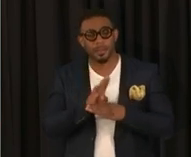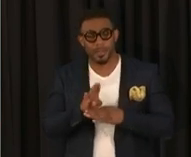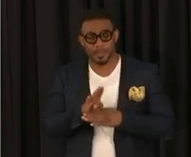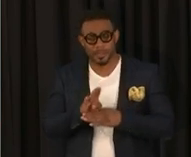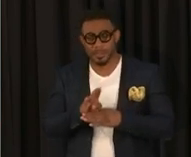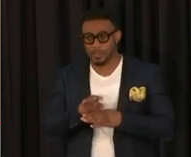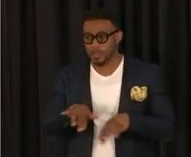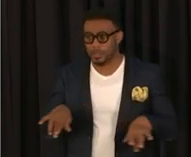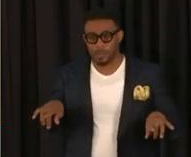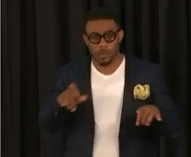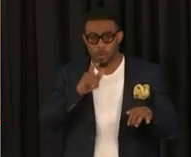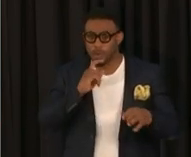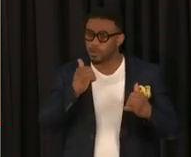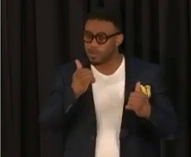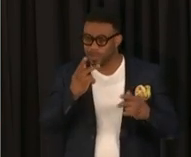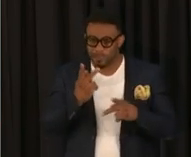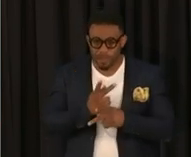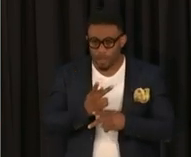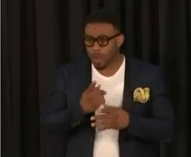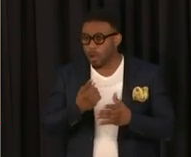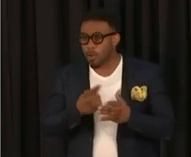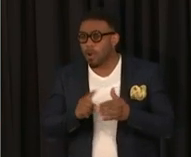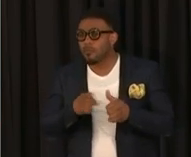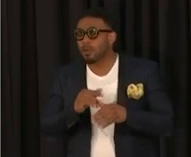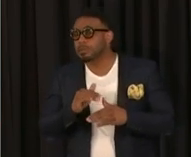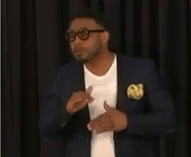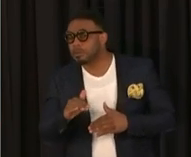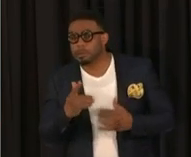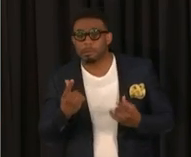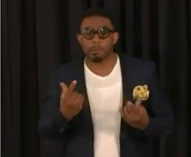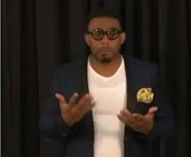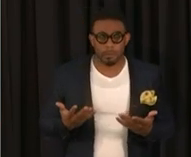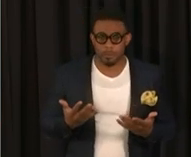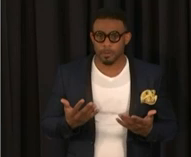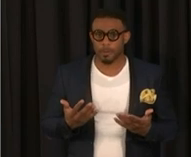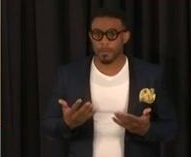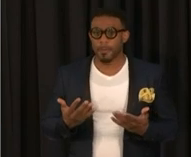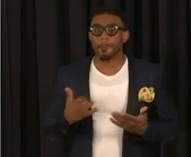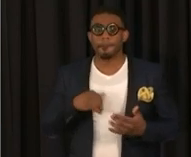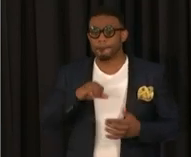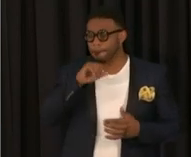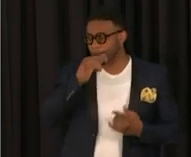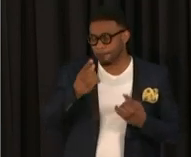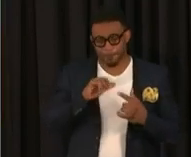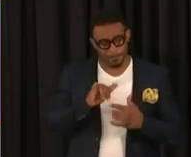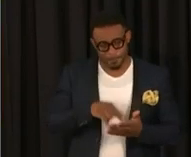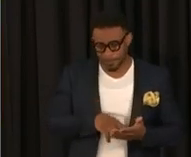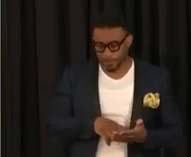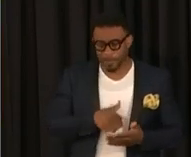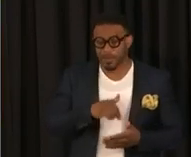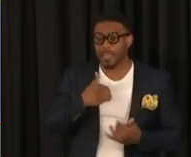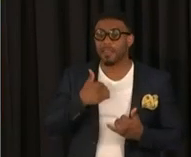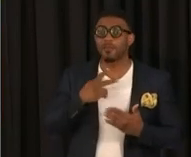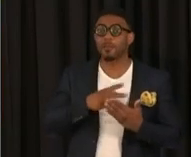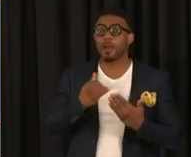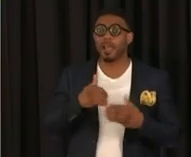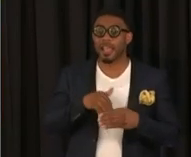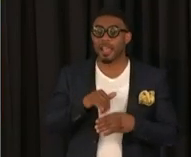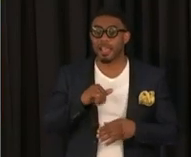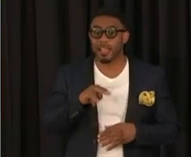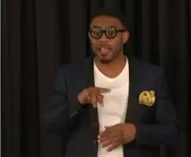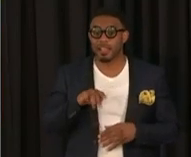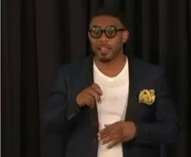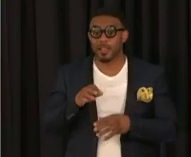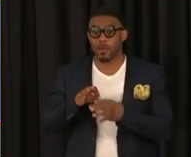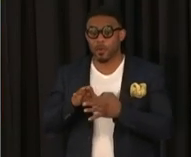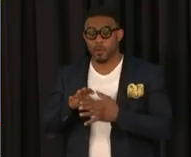of businesses out here who are trying to figure out what's our first step, what do we do? And we love questions like this. We have a project